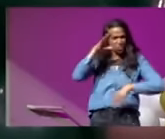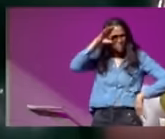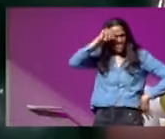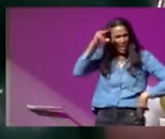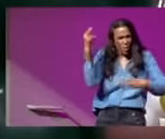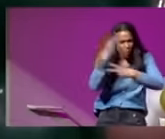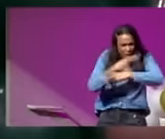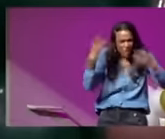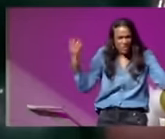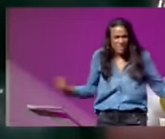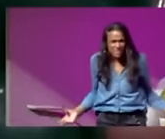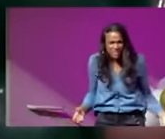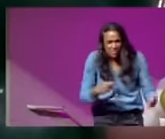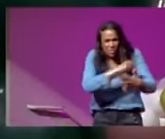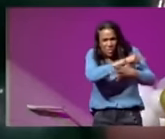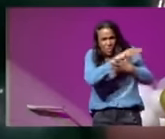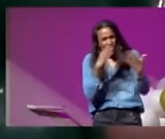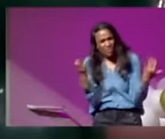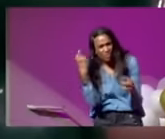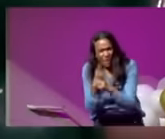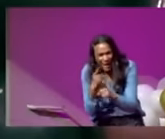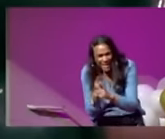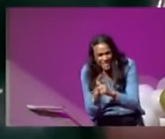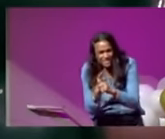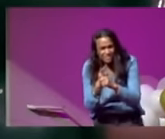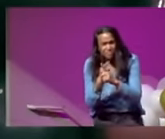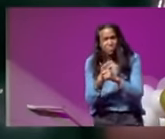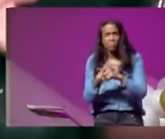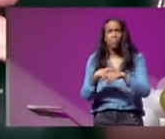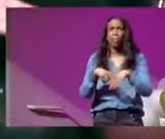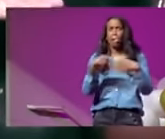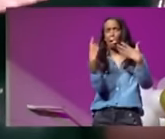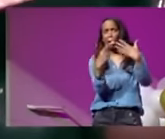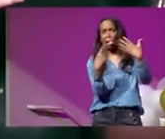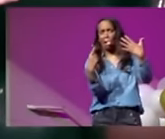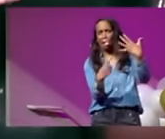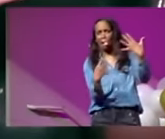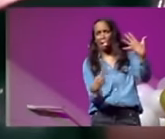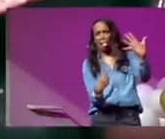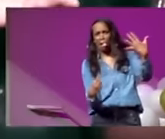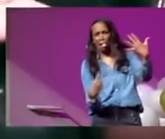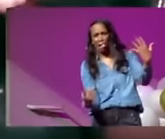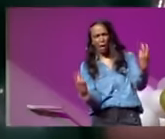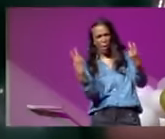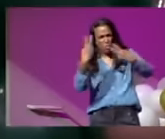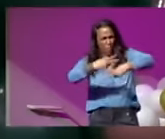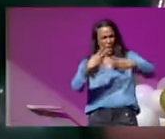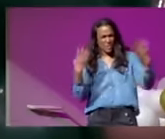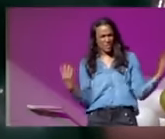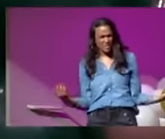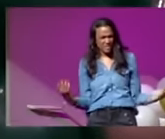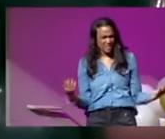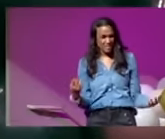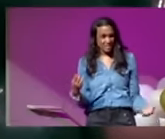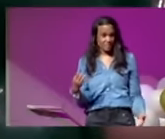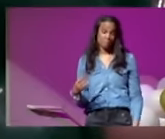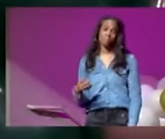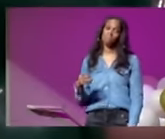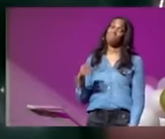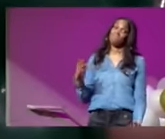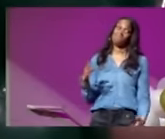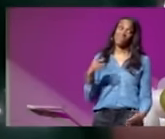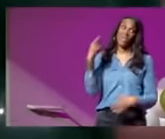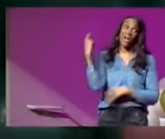are baptized by Robert Jeffries downtown. I'm just trying to let you know, Herod always